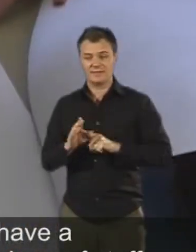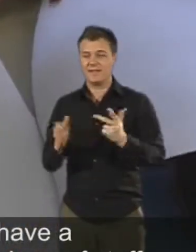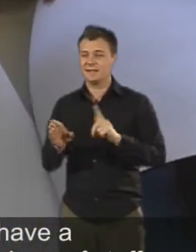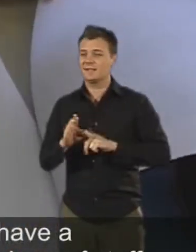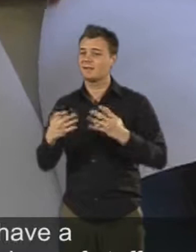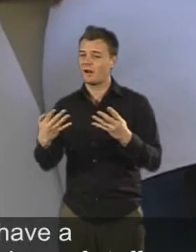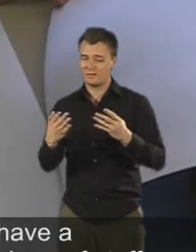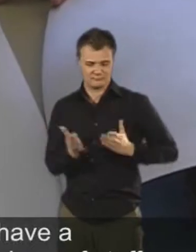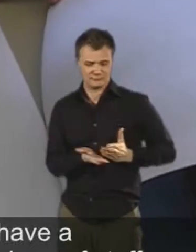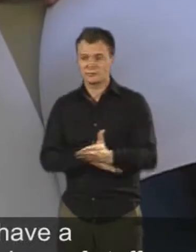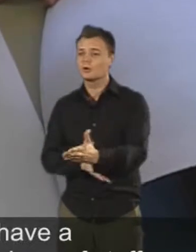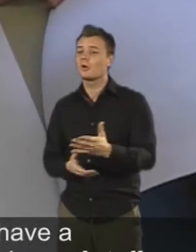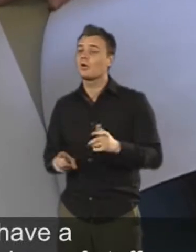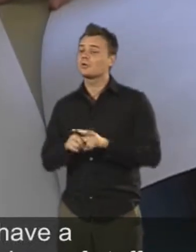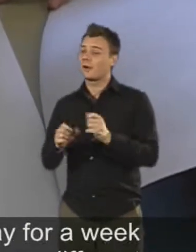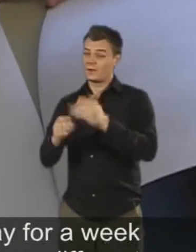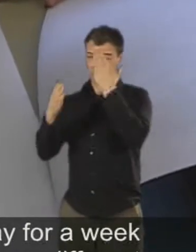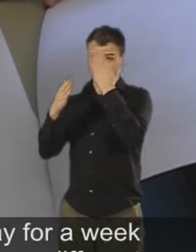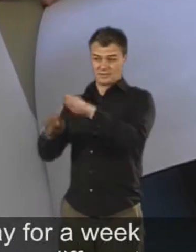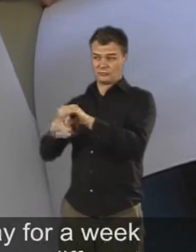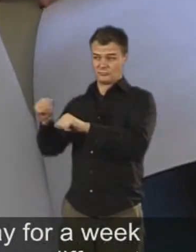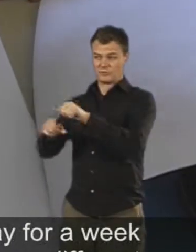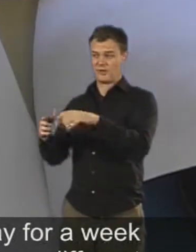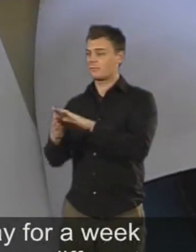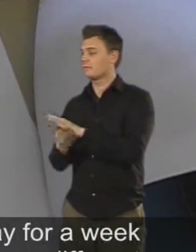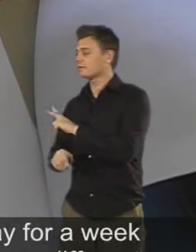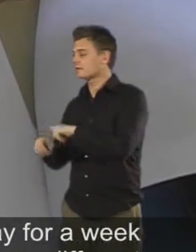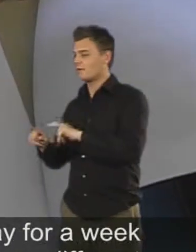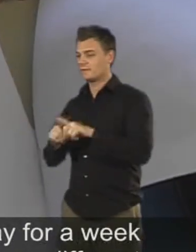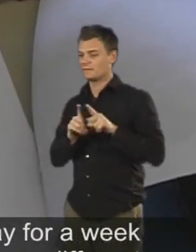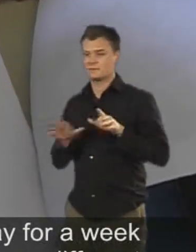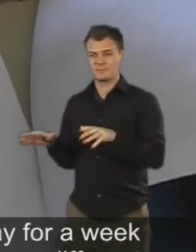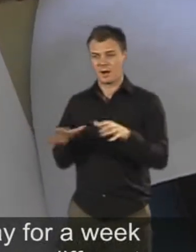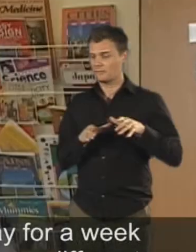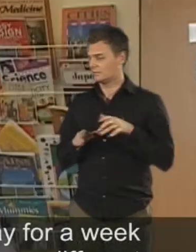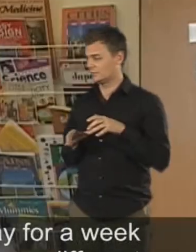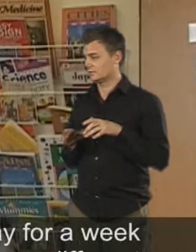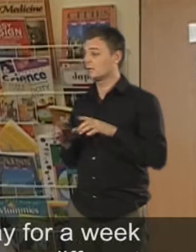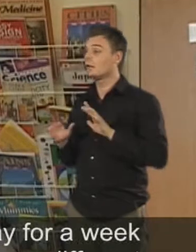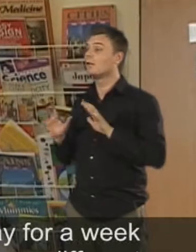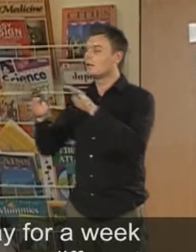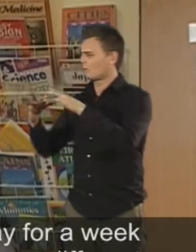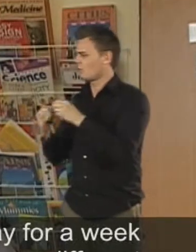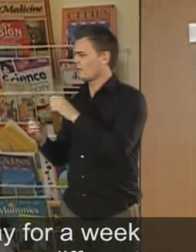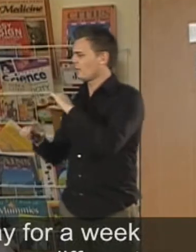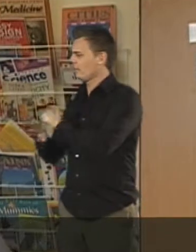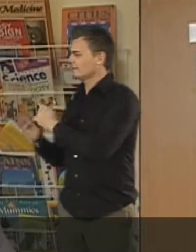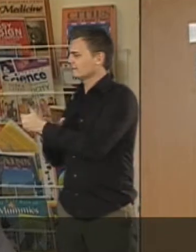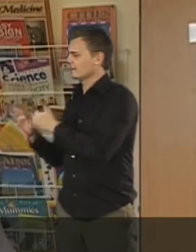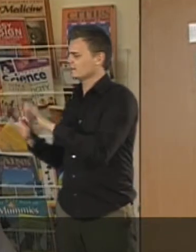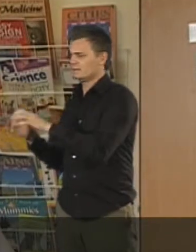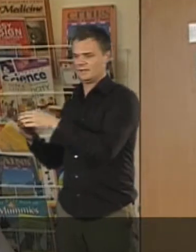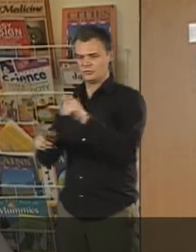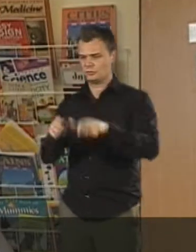a residential programme where members of staff from different departments go away for a week with the basic skills team and work on